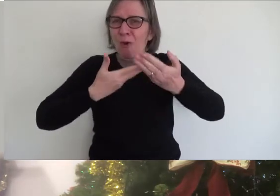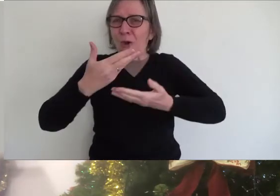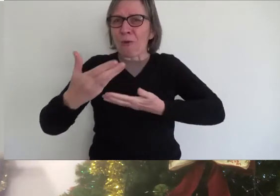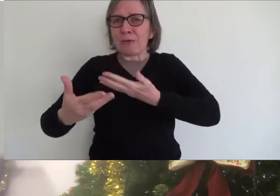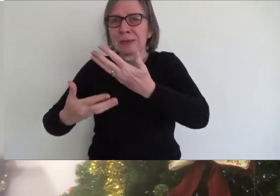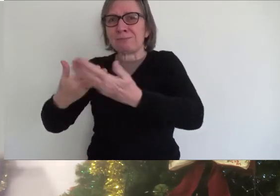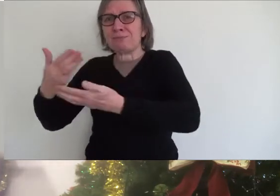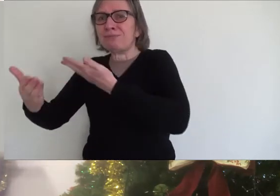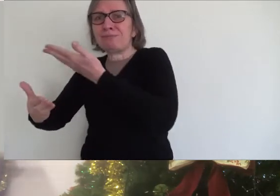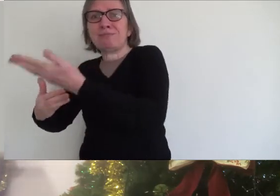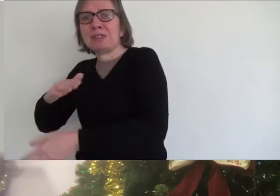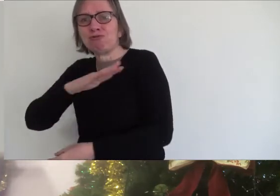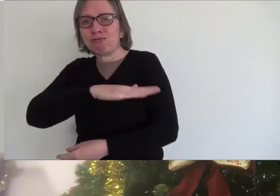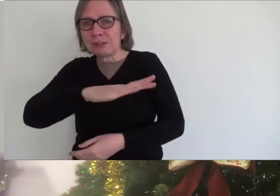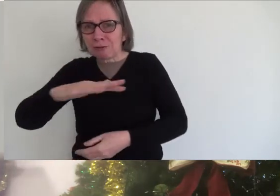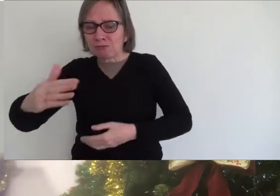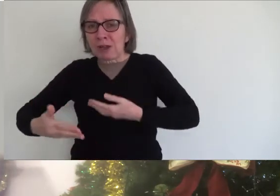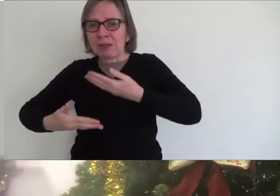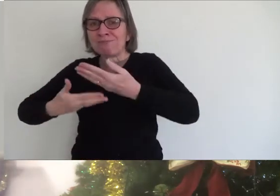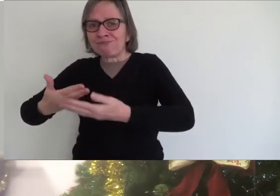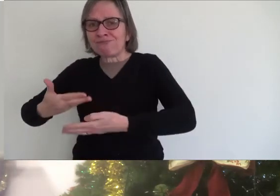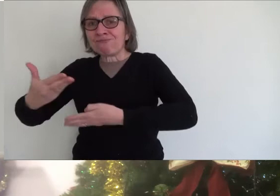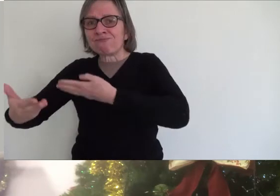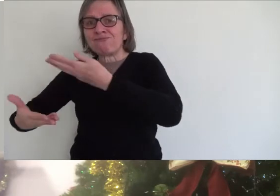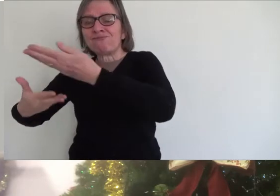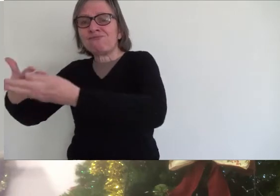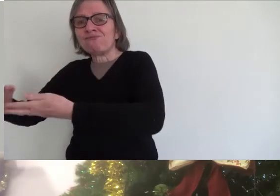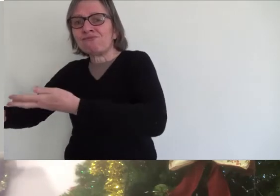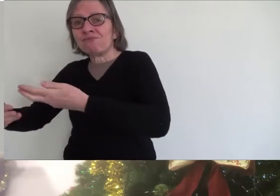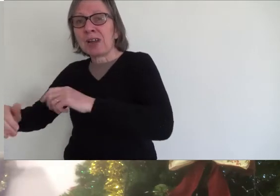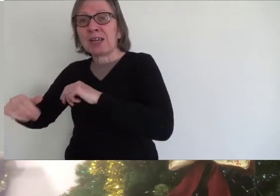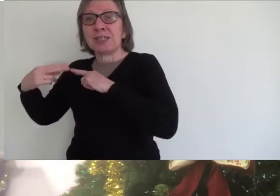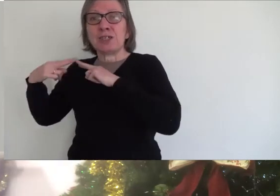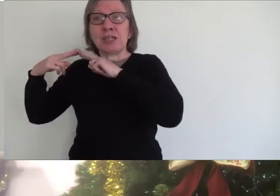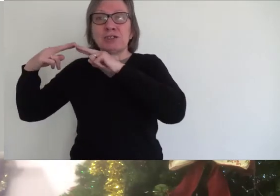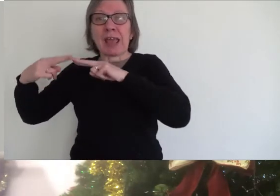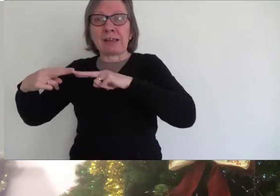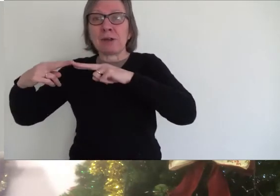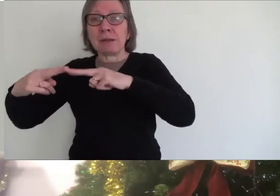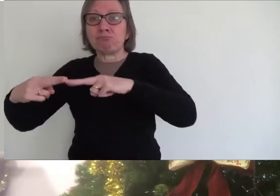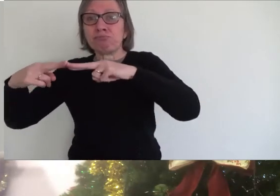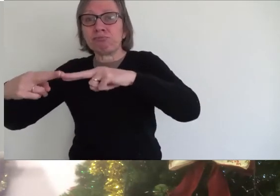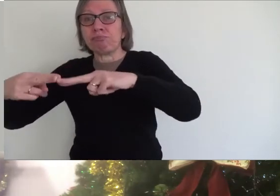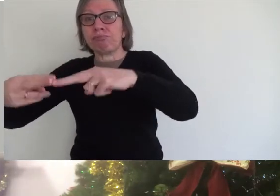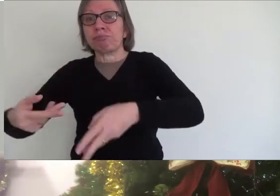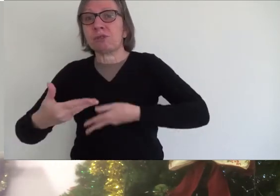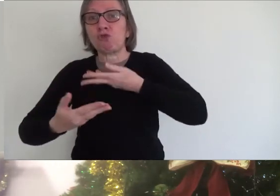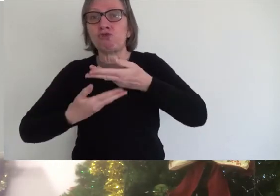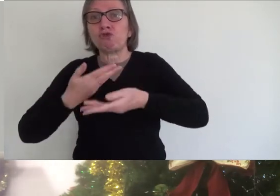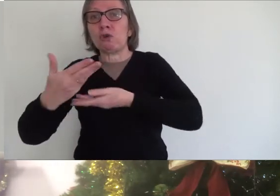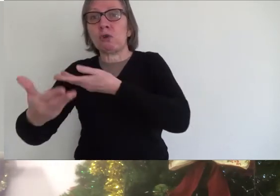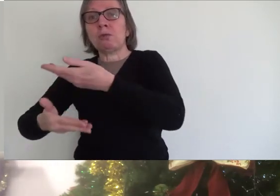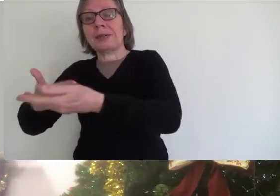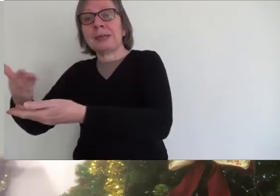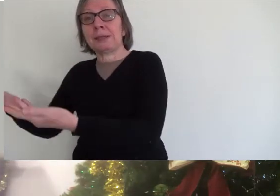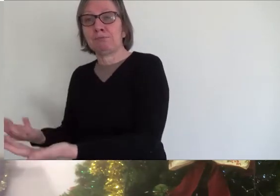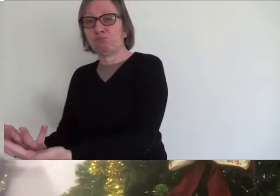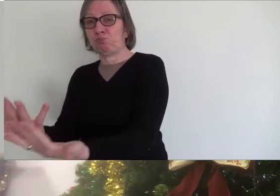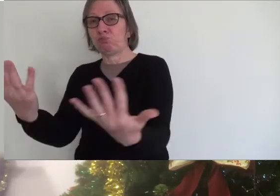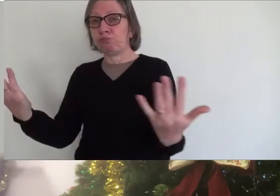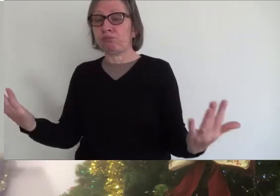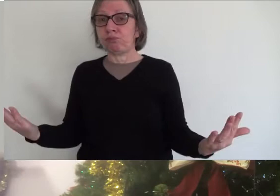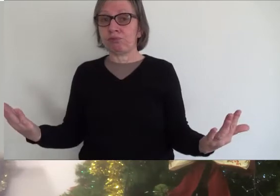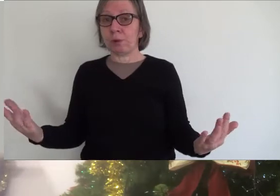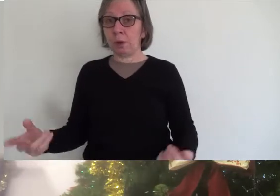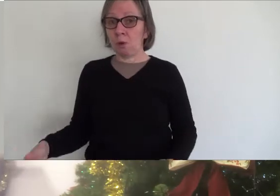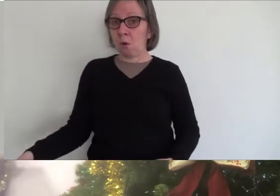tell to their children, to their grandchildren, to the village, to those around. Whether others